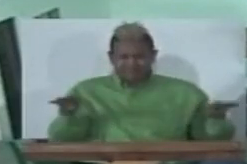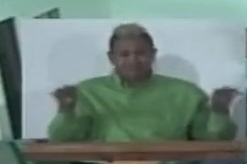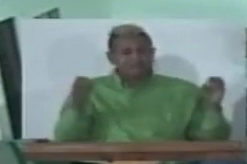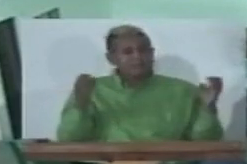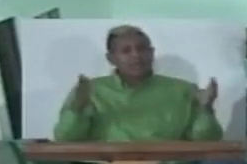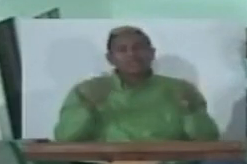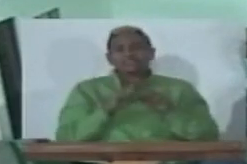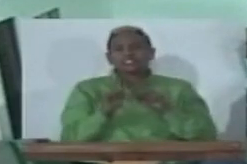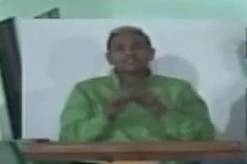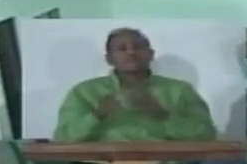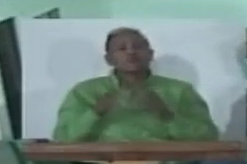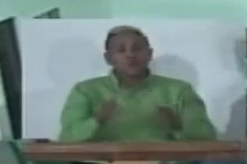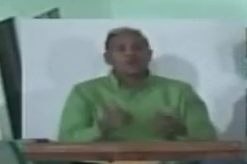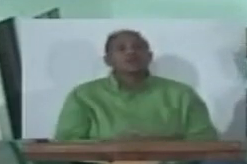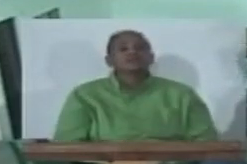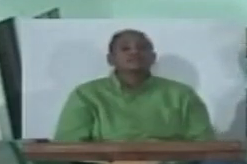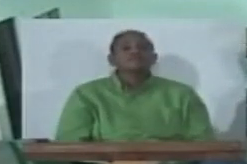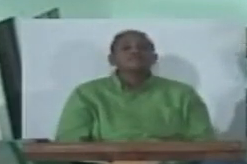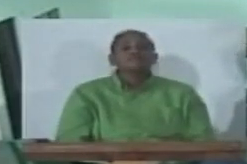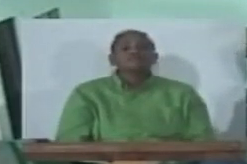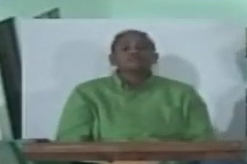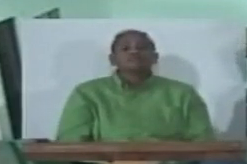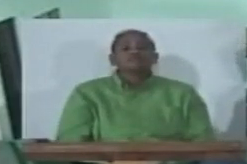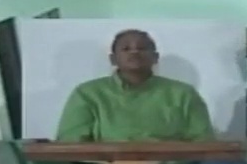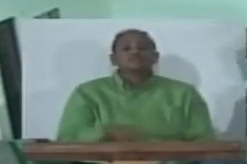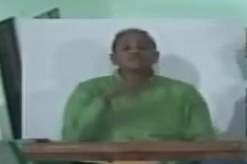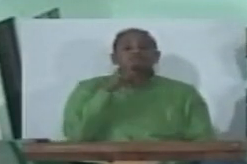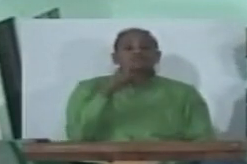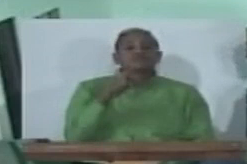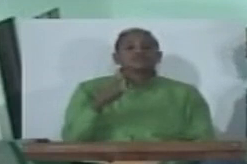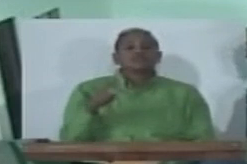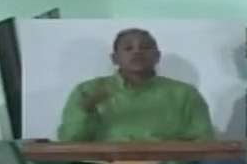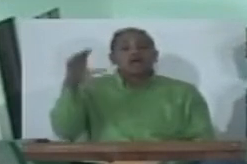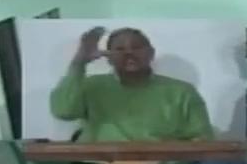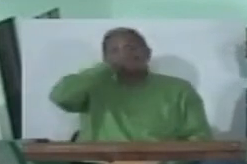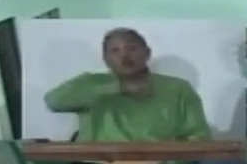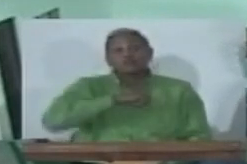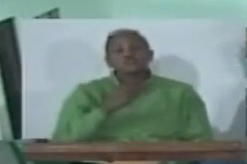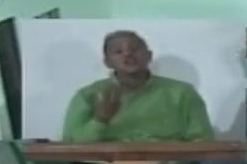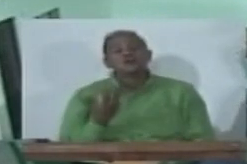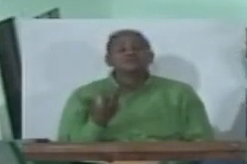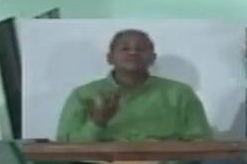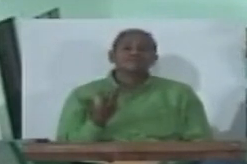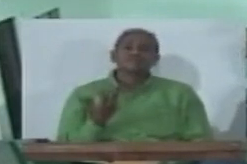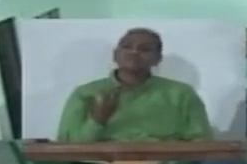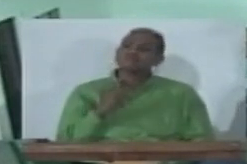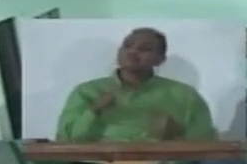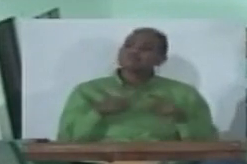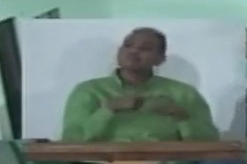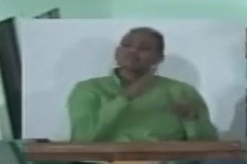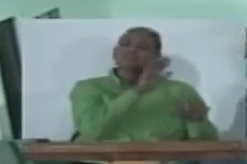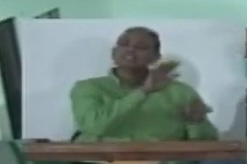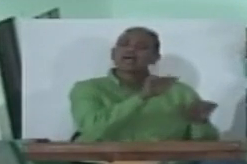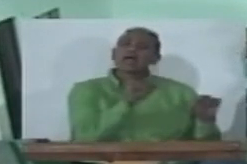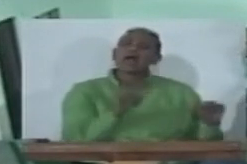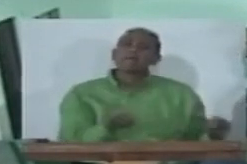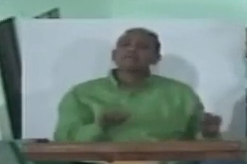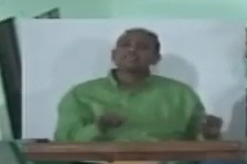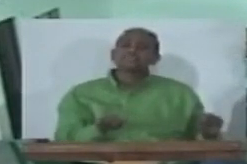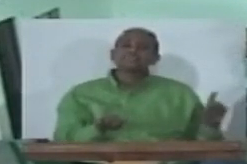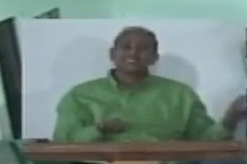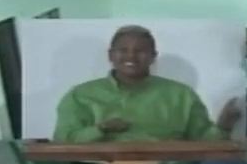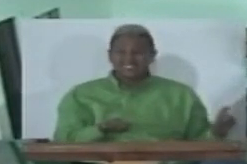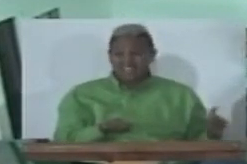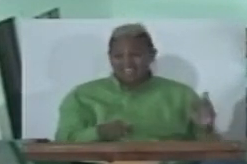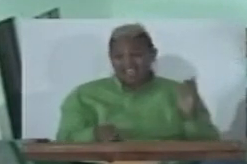ways. There's an unfounded assumption about their abilities and